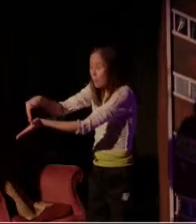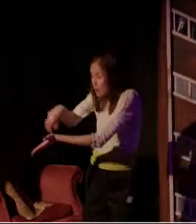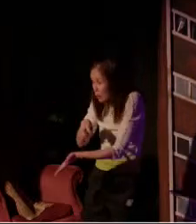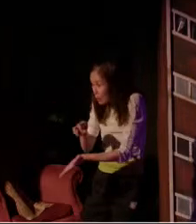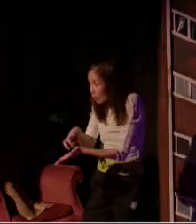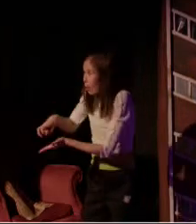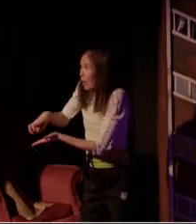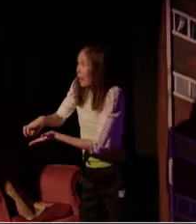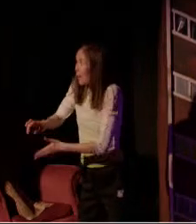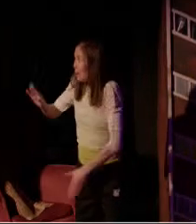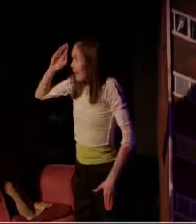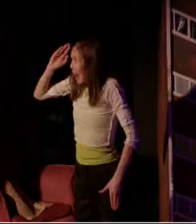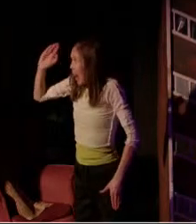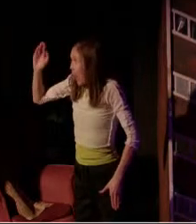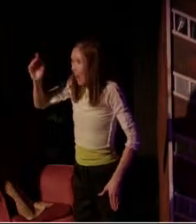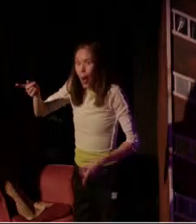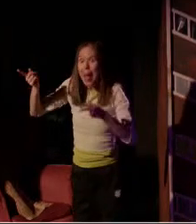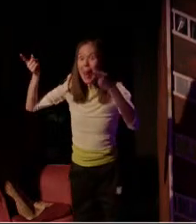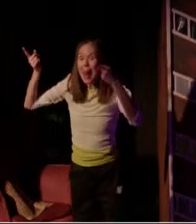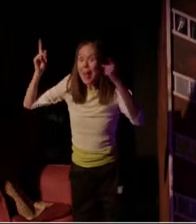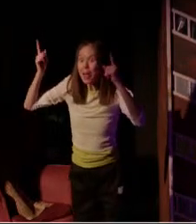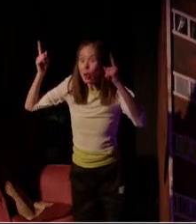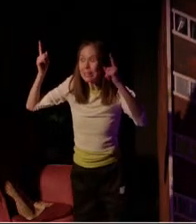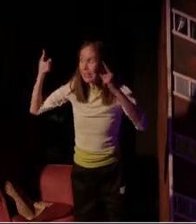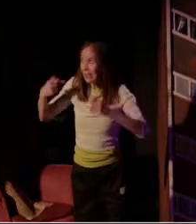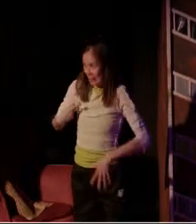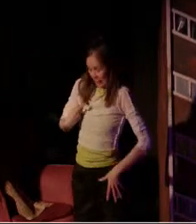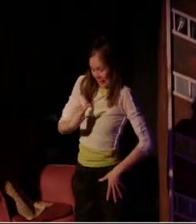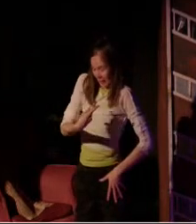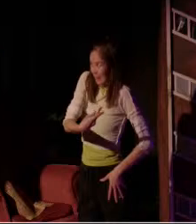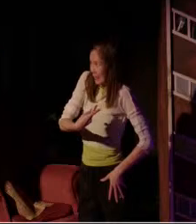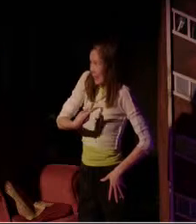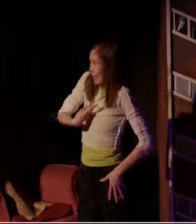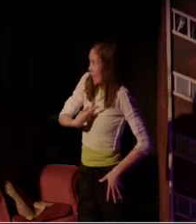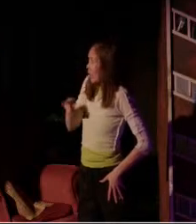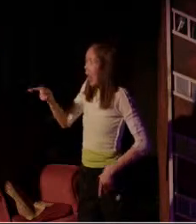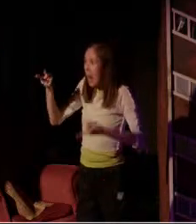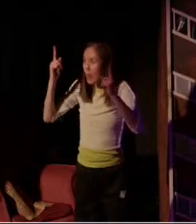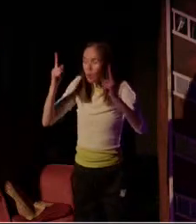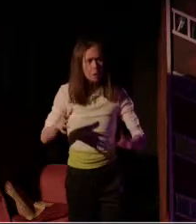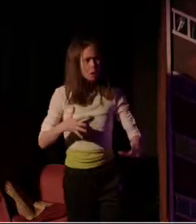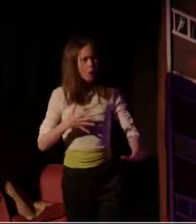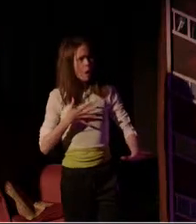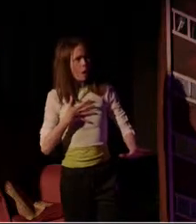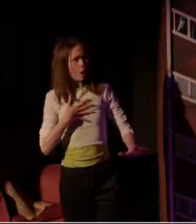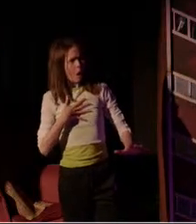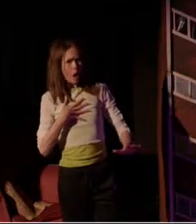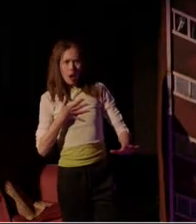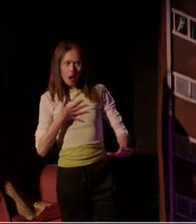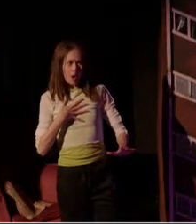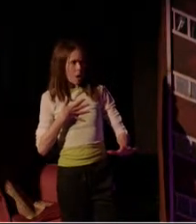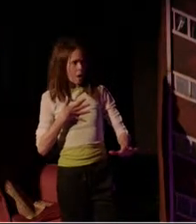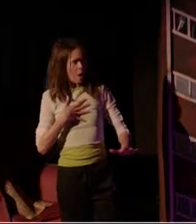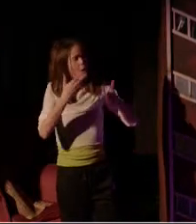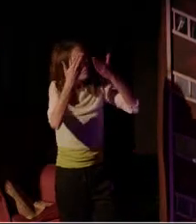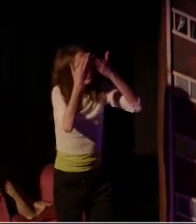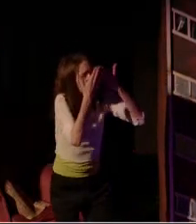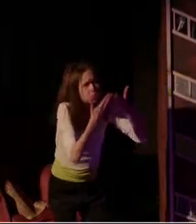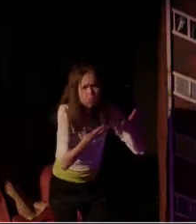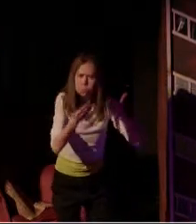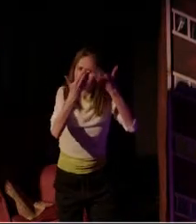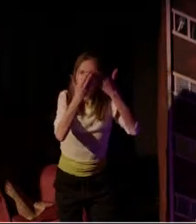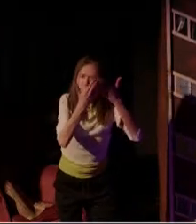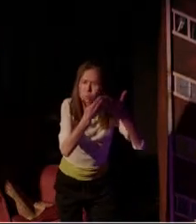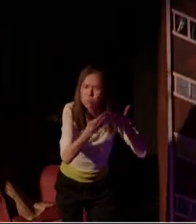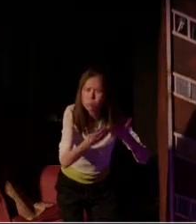before Leontes. He will treat her well, as if she was the bride of his own son.